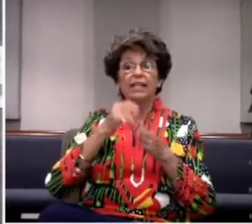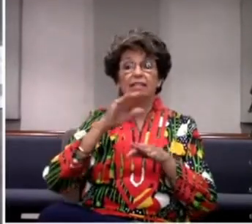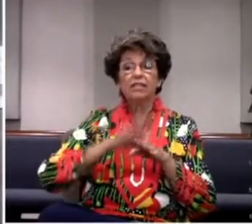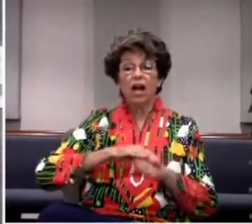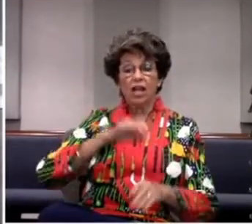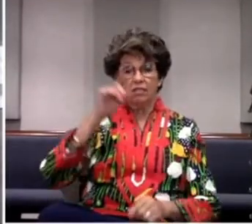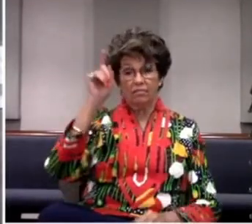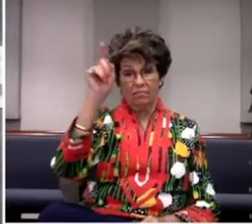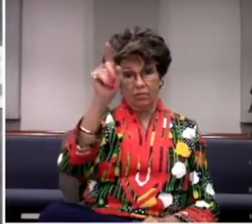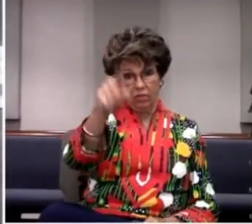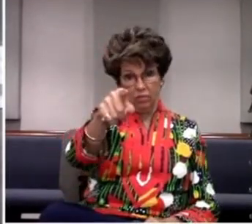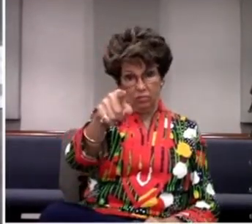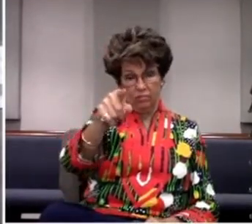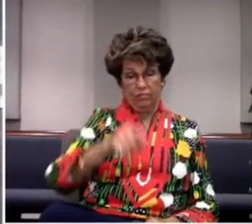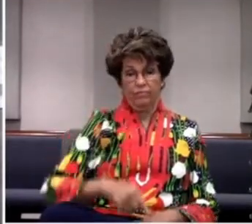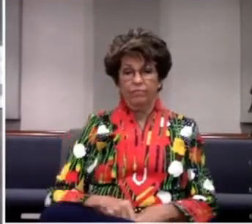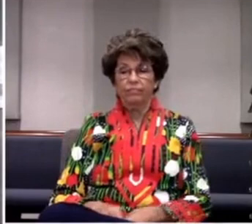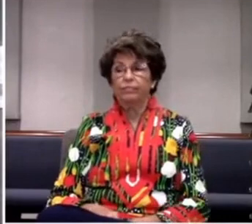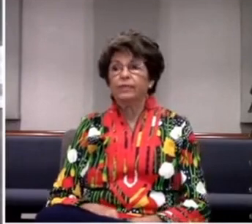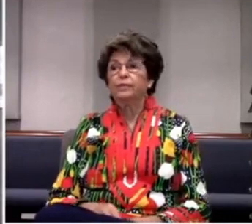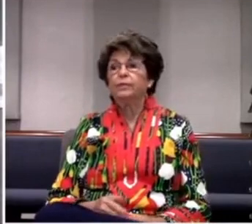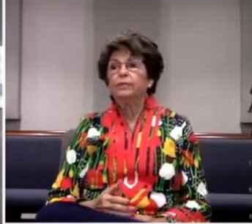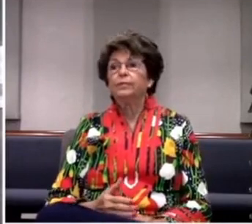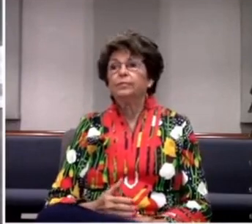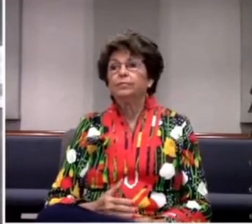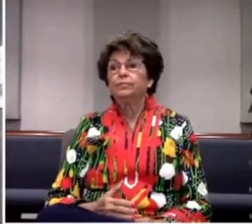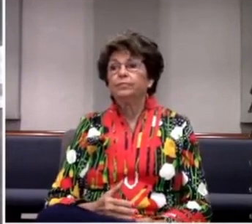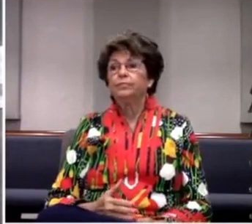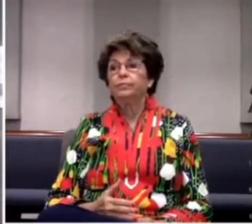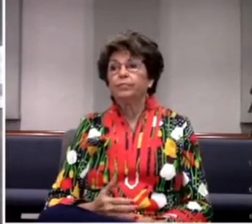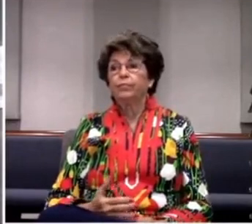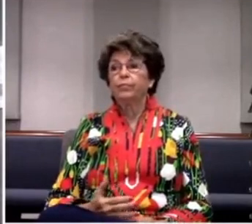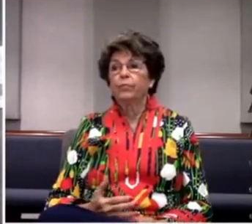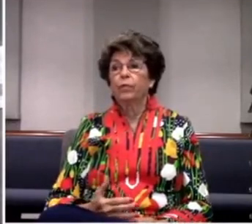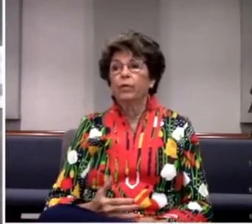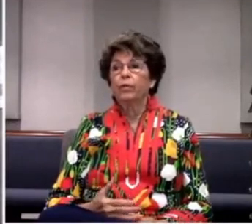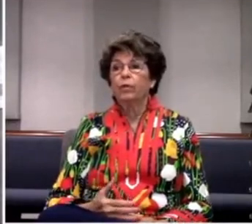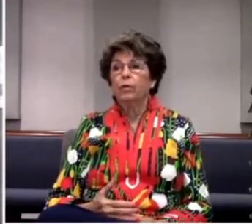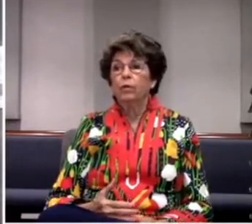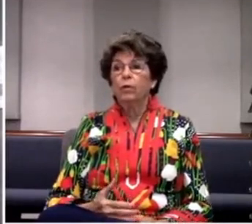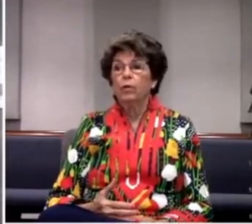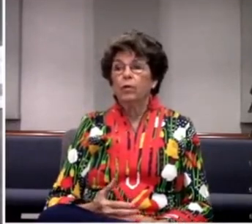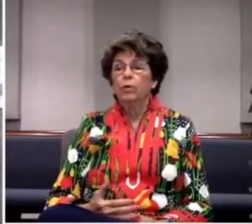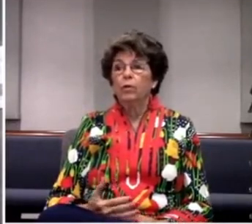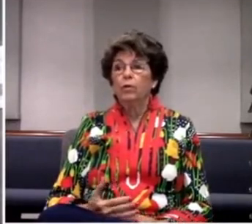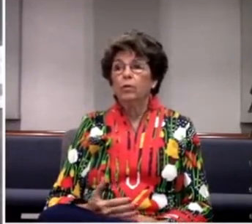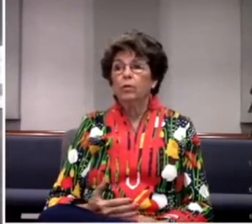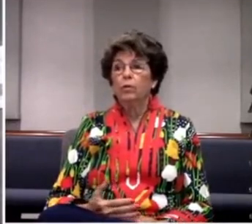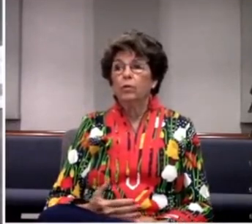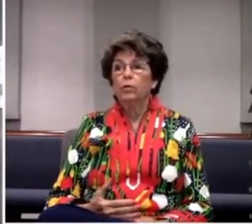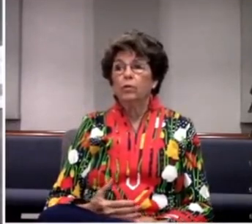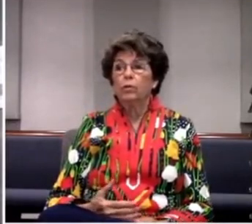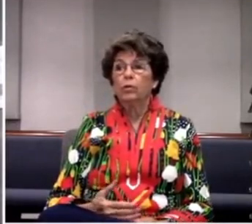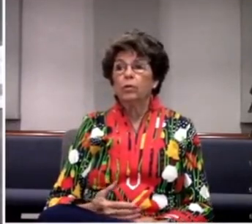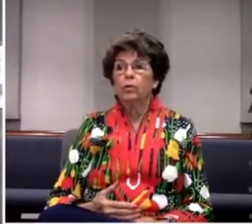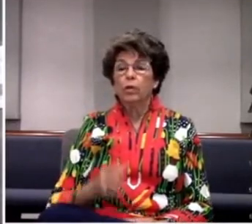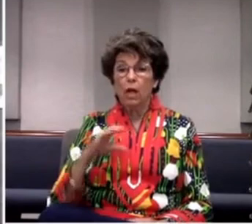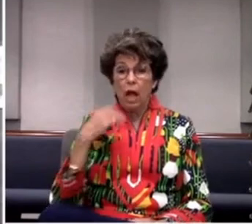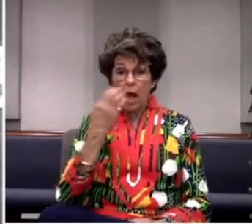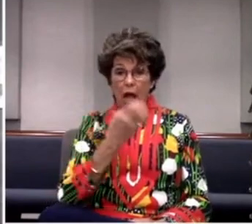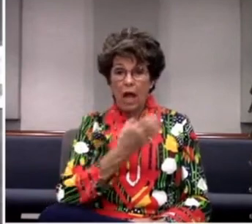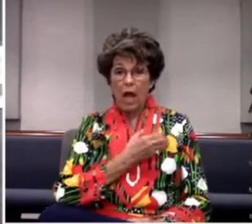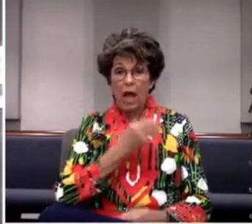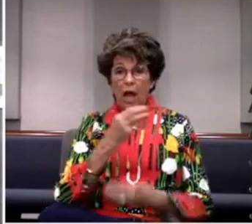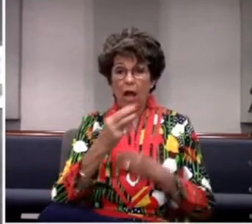Why is this important when you need to understand the way of the world, the way the world is now? Because our world is messed up because man